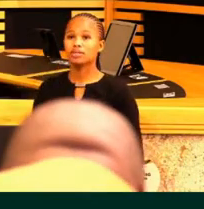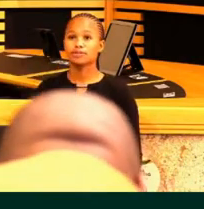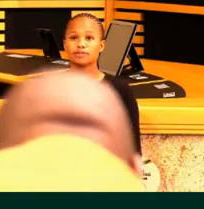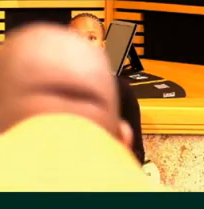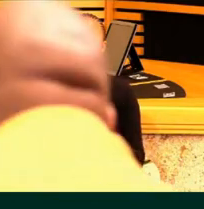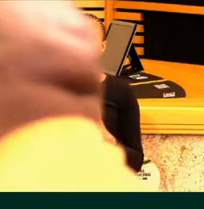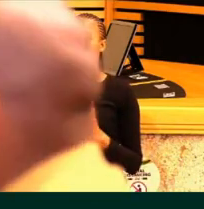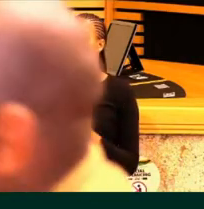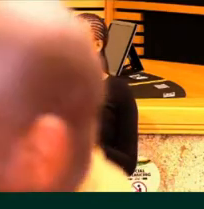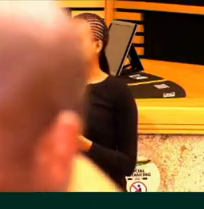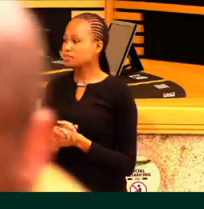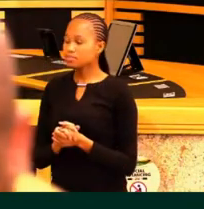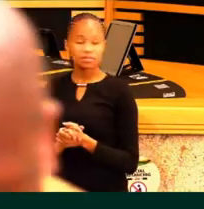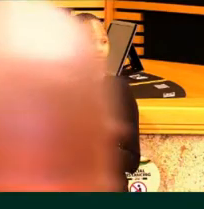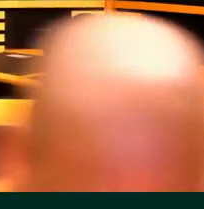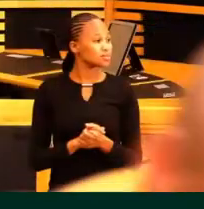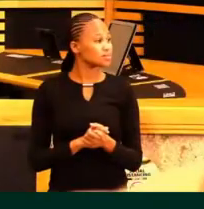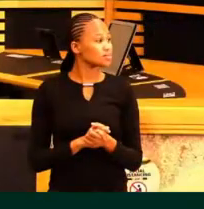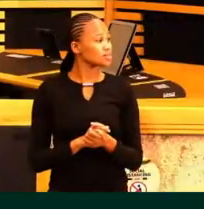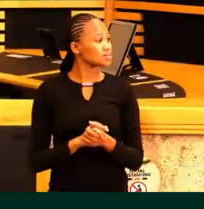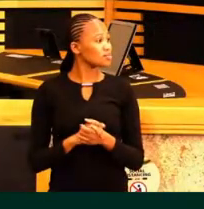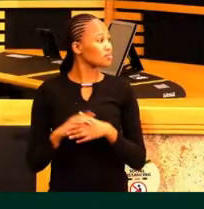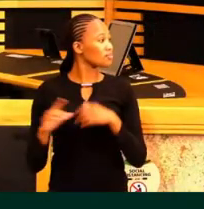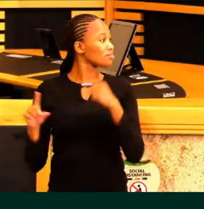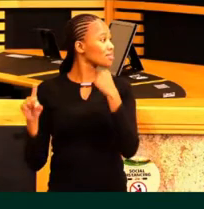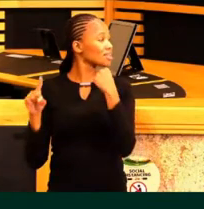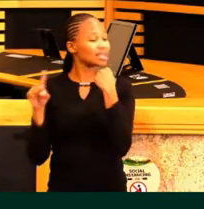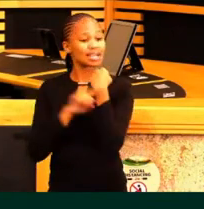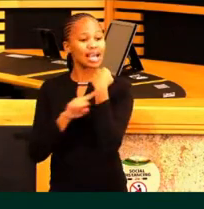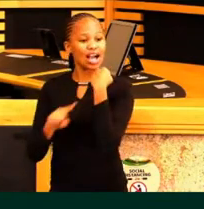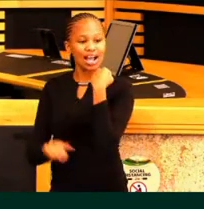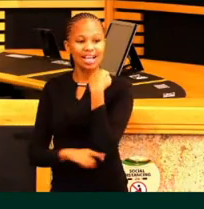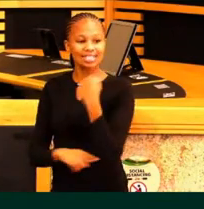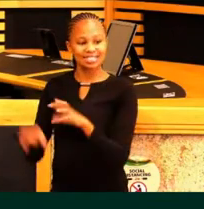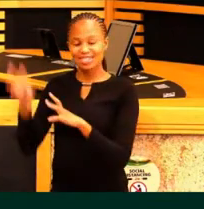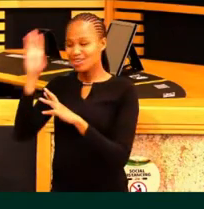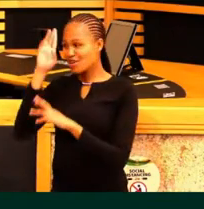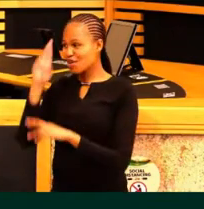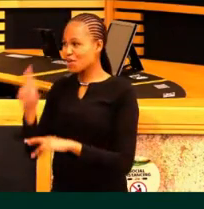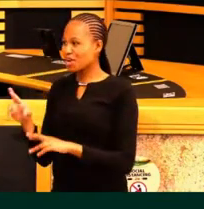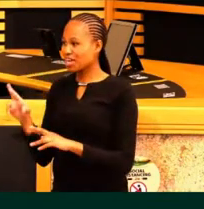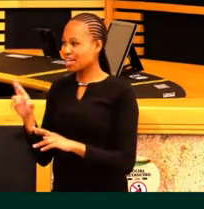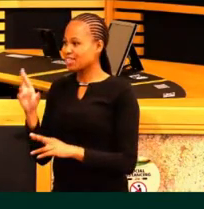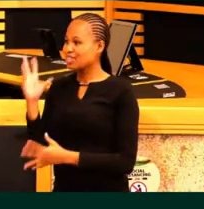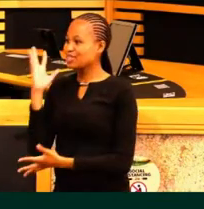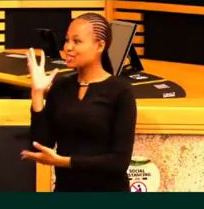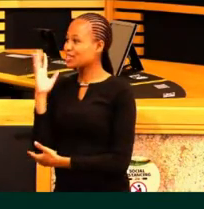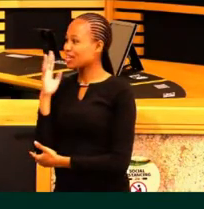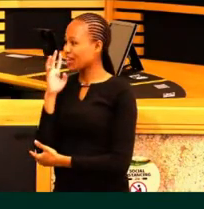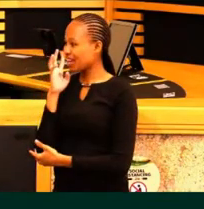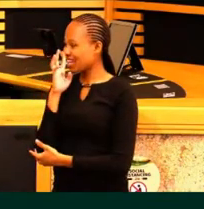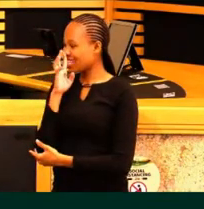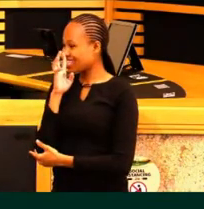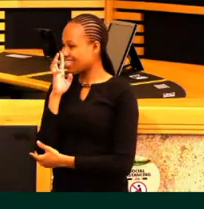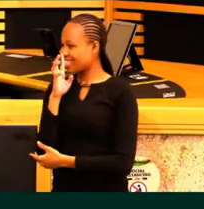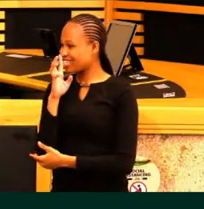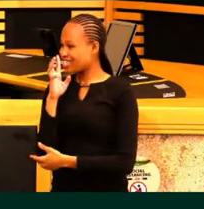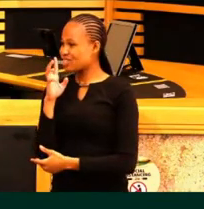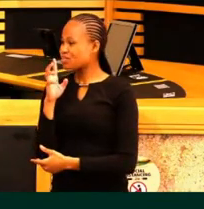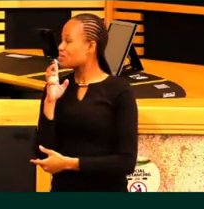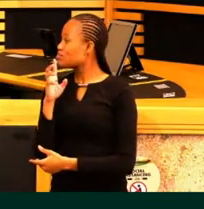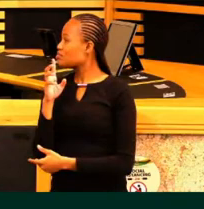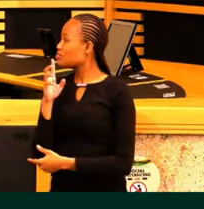lastly uh comment speaker honorable speaker sorry and we speak of